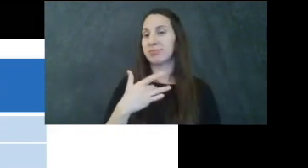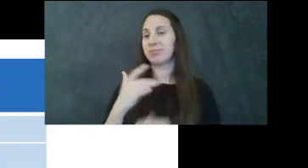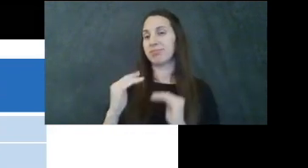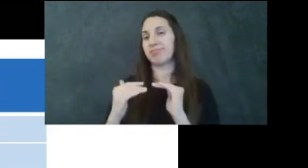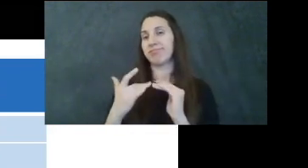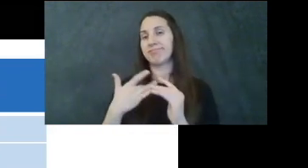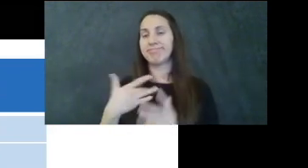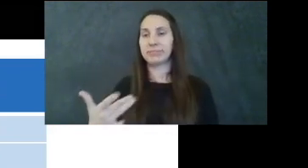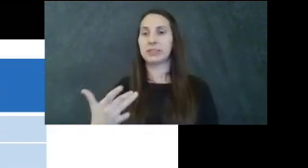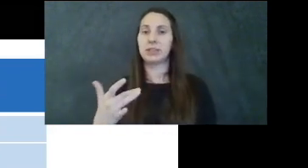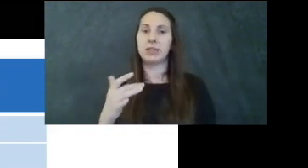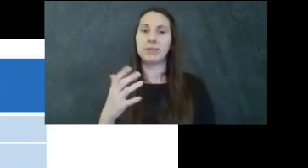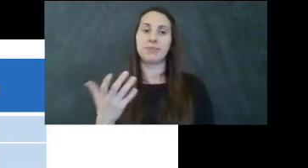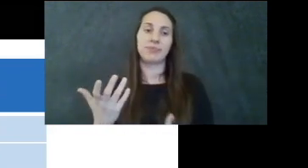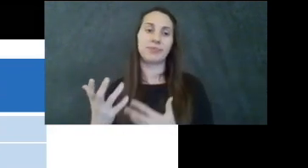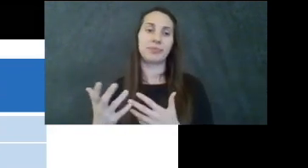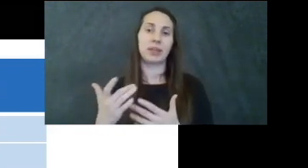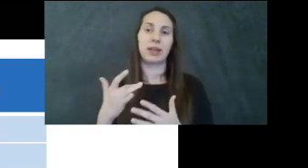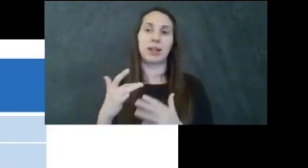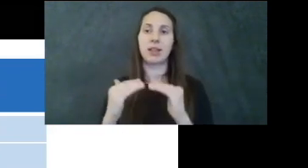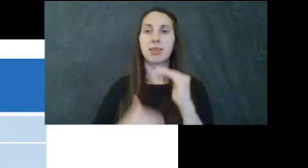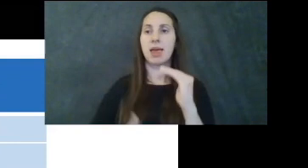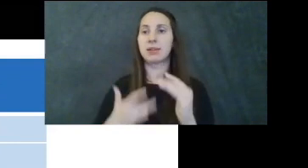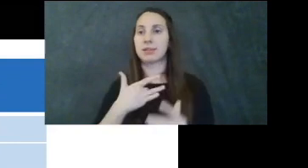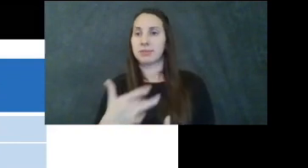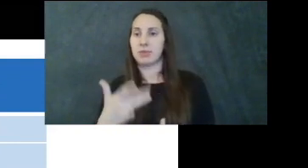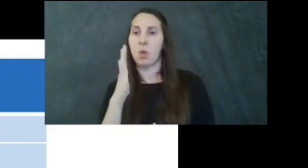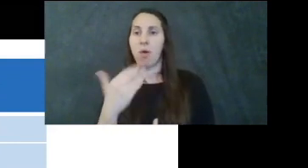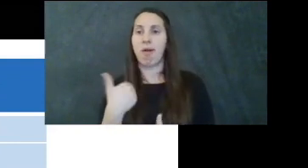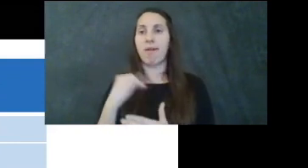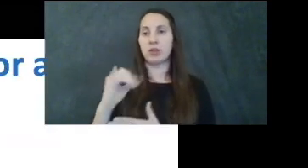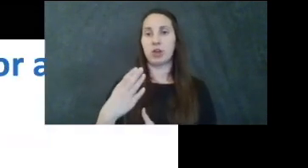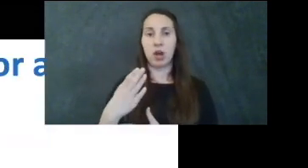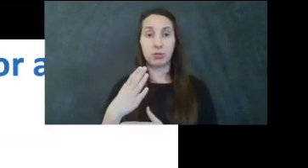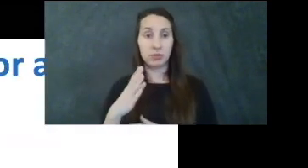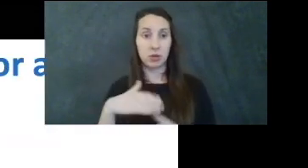the last slide here to look at those numbers.